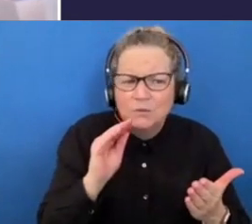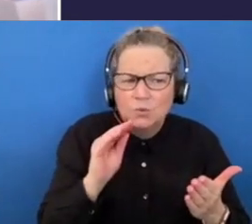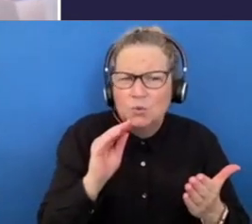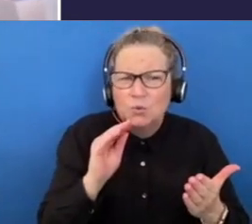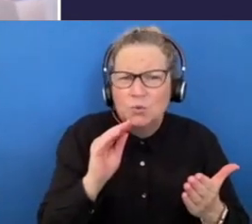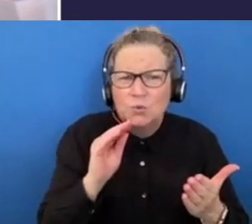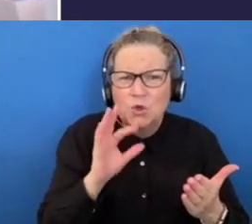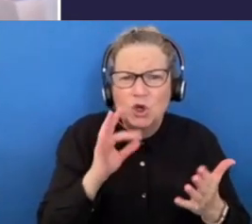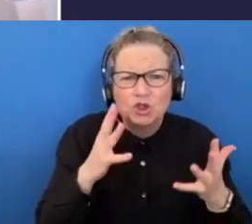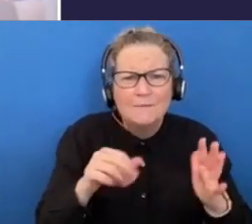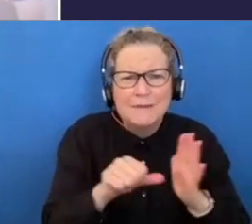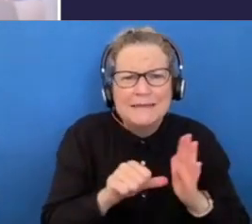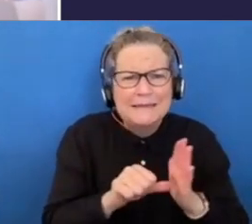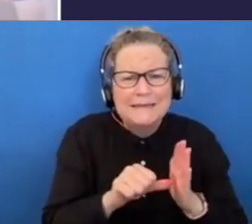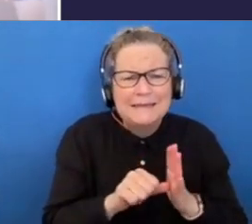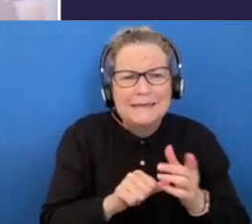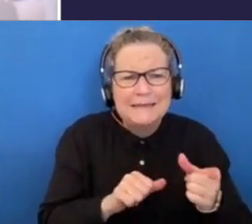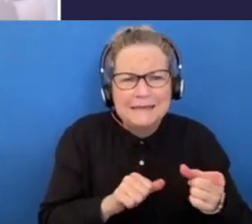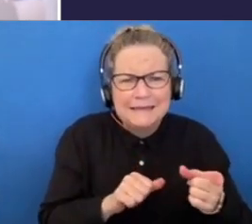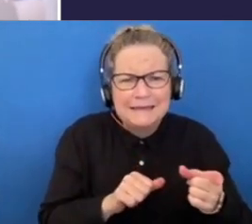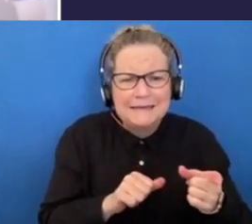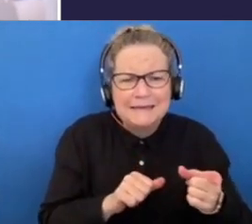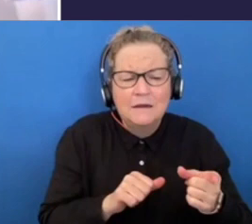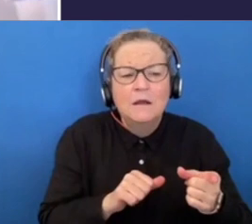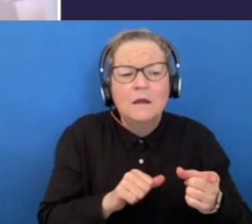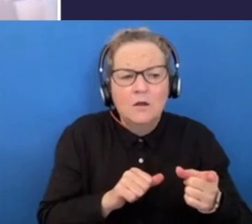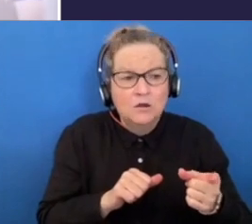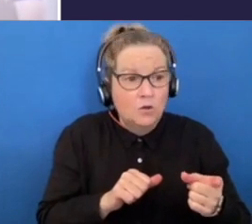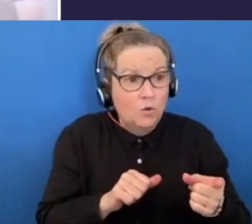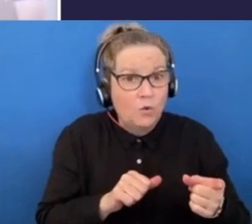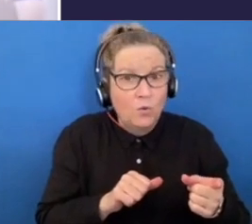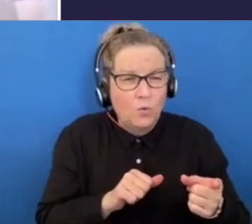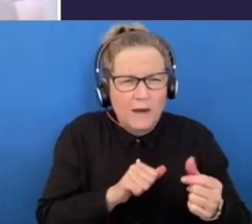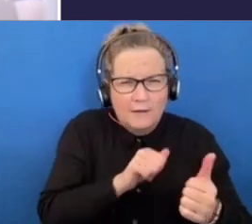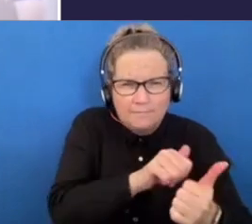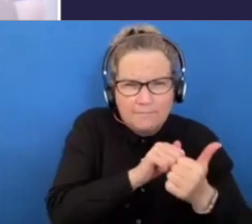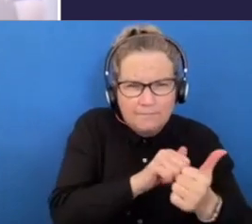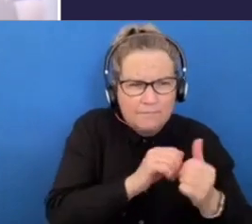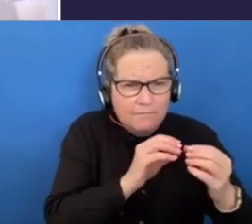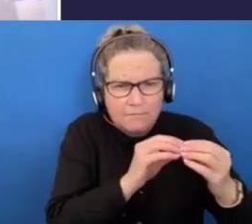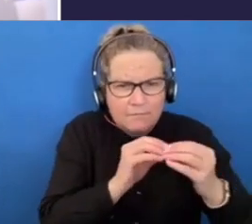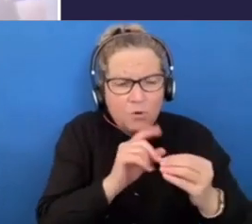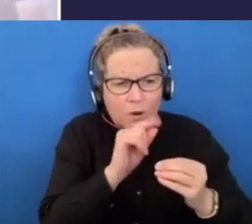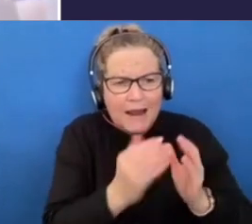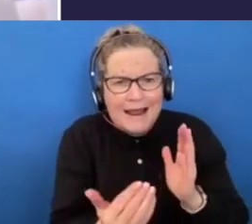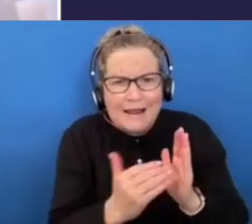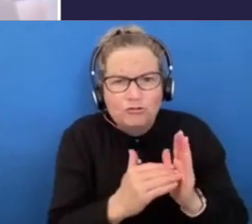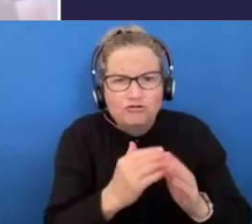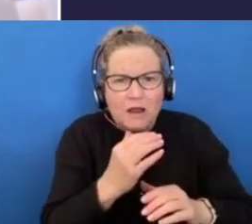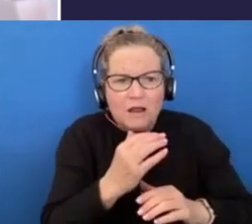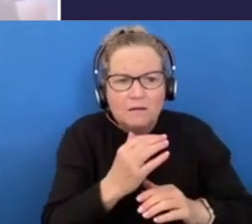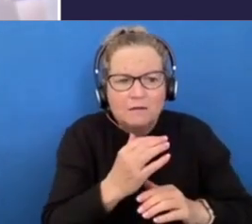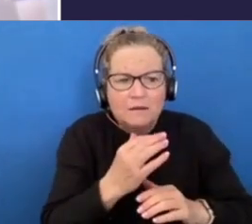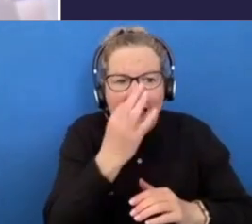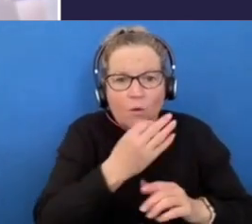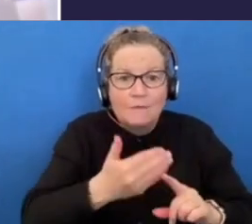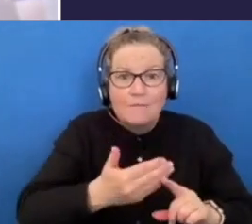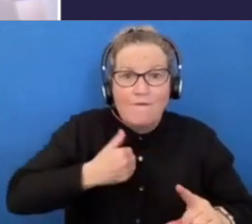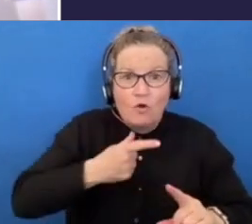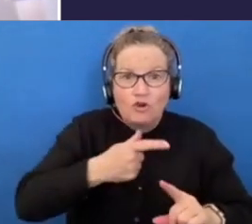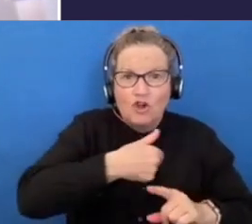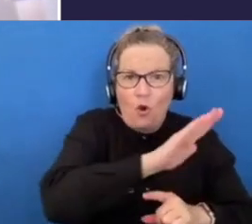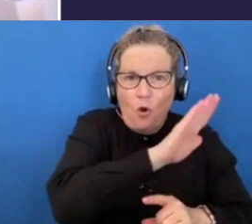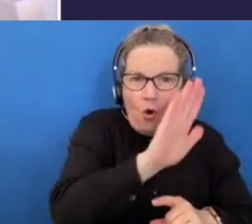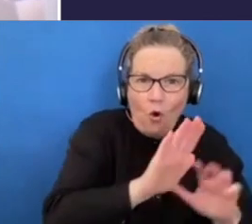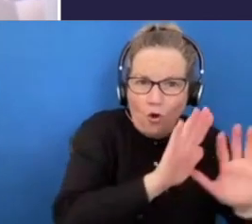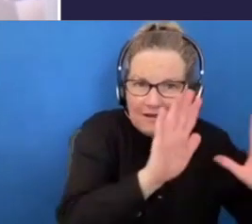financially. So we've built in, an understanding with housemates that they can do extra hours ahead of time just going away and